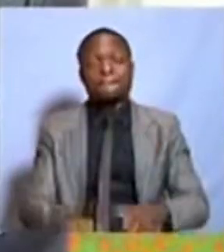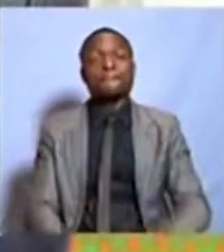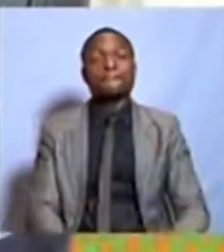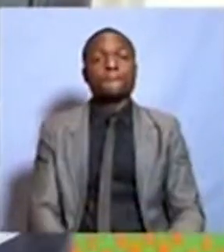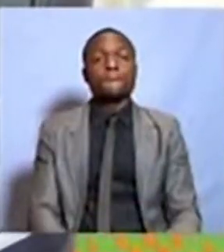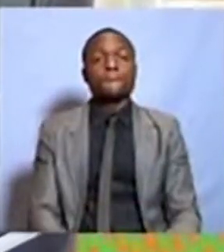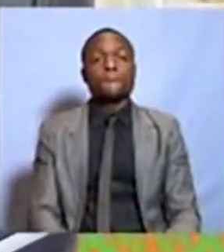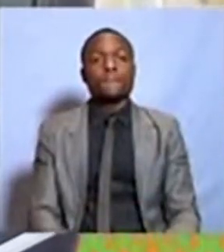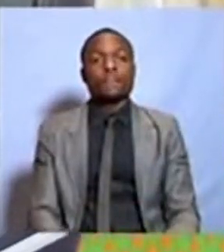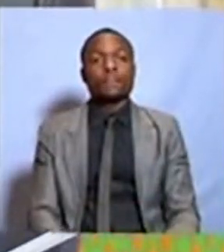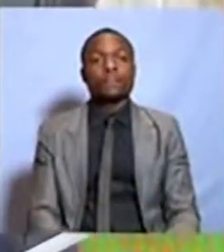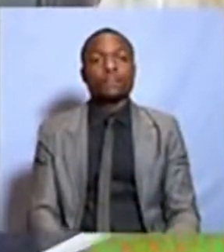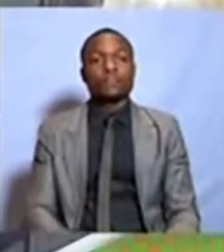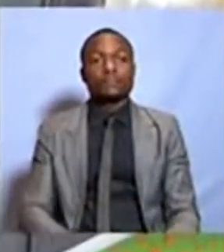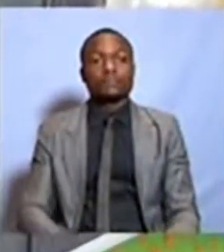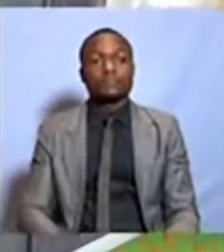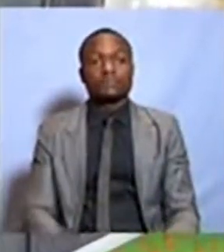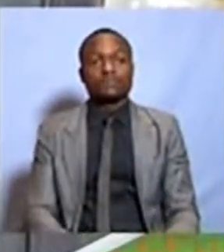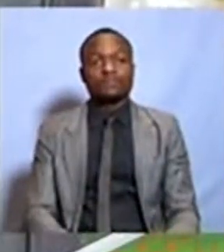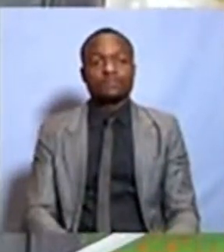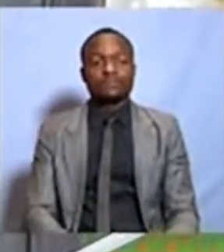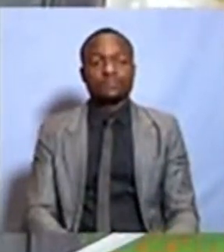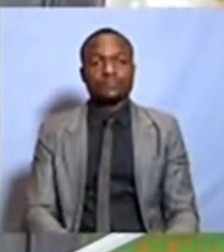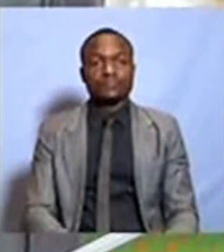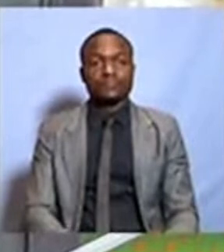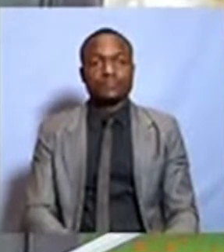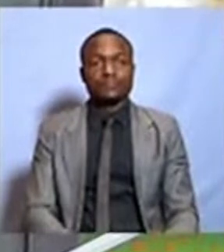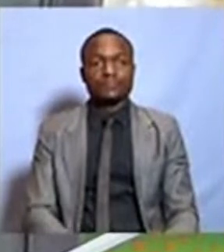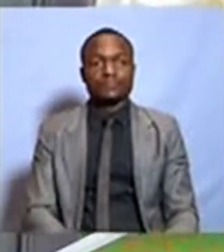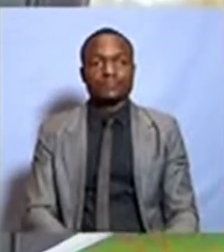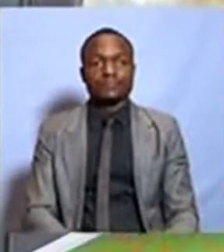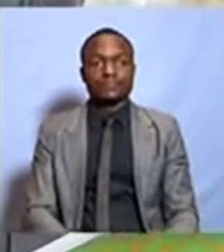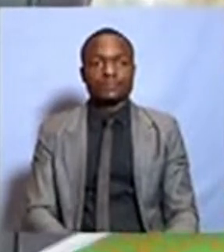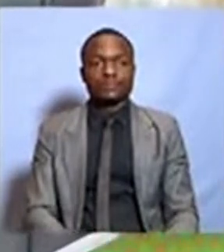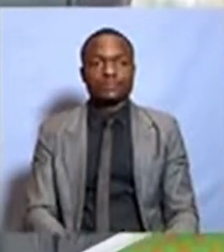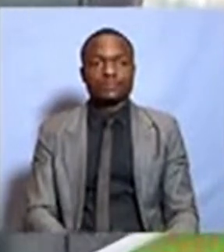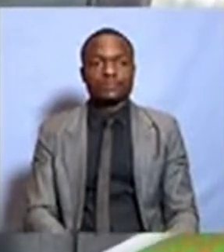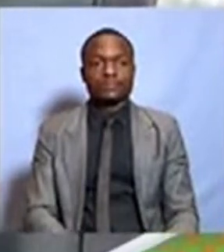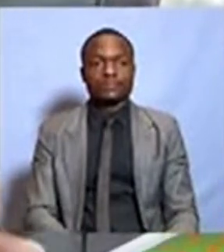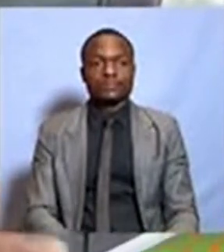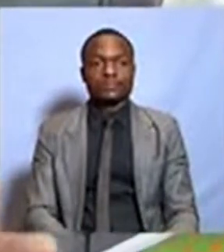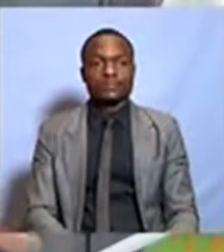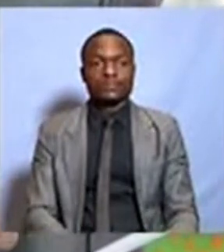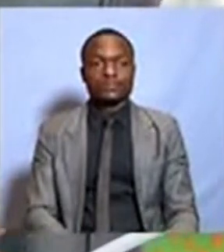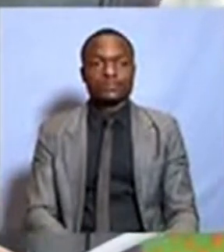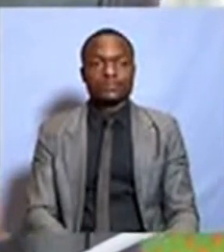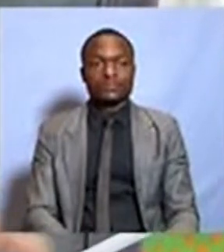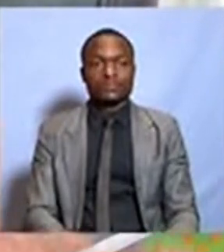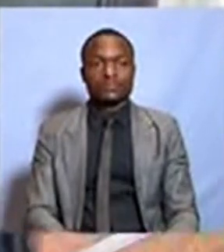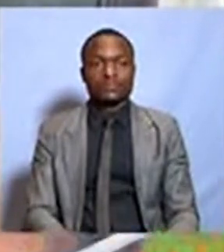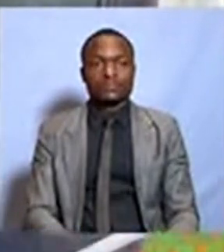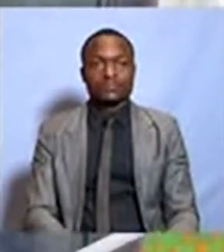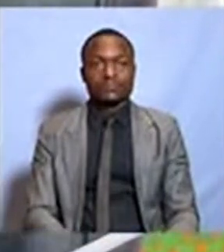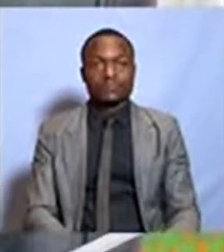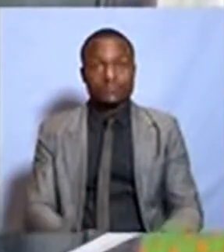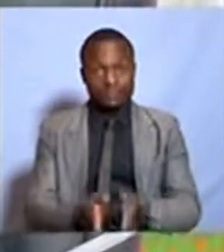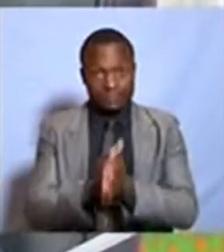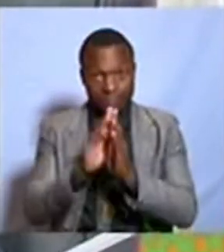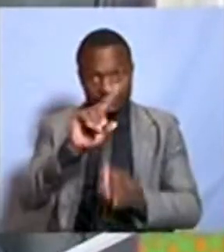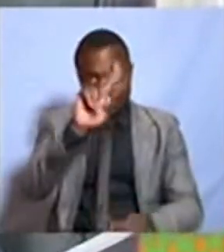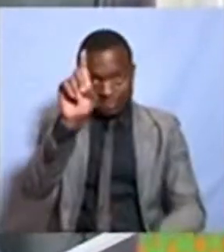I would have, asked that question in a better way than he